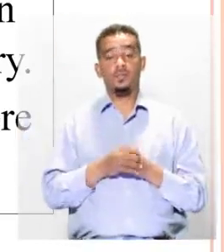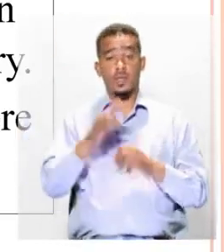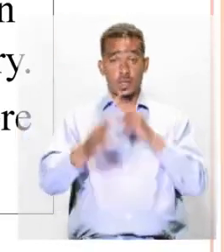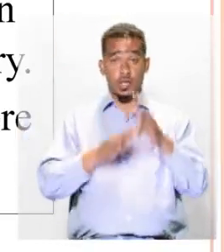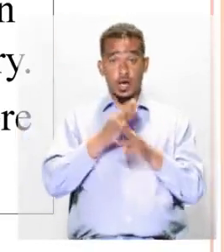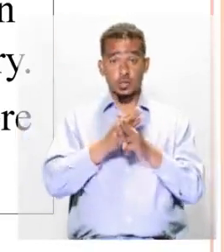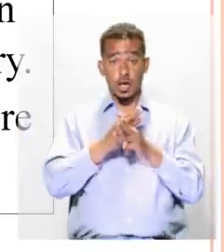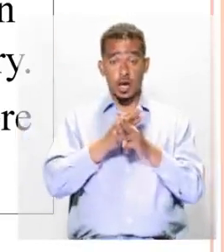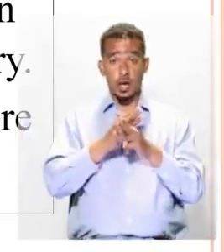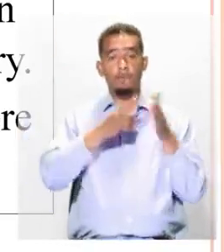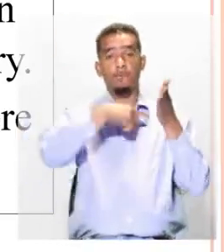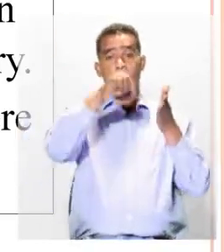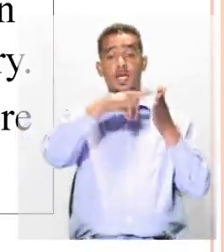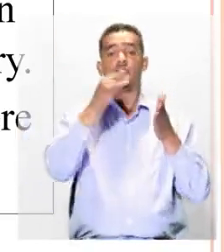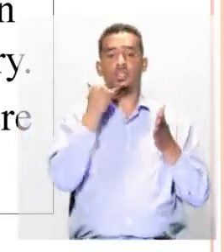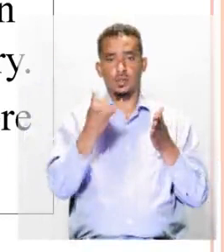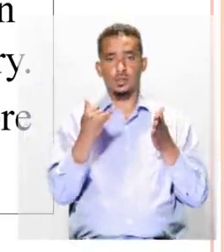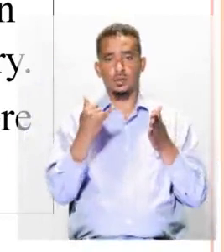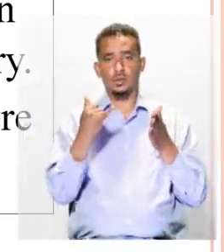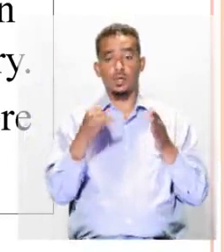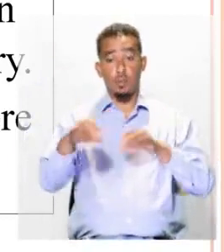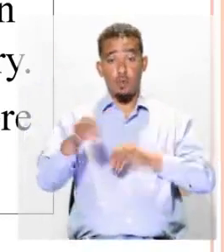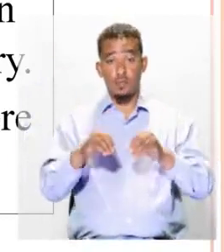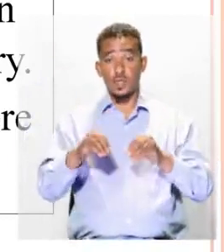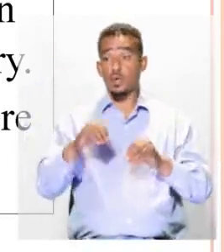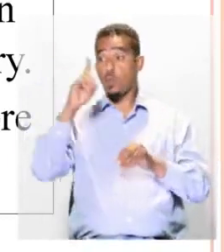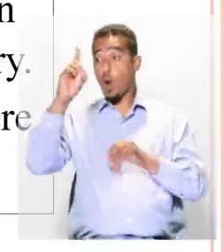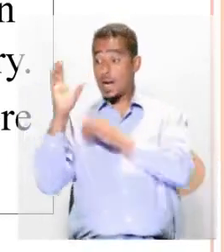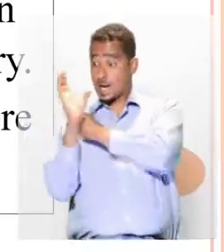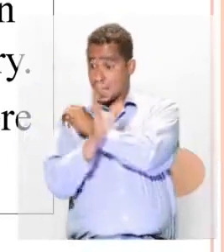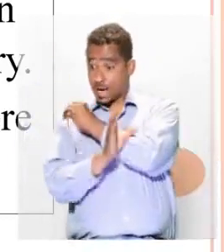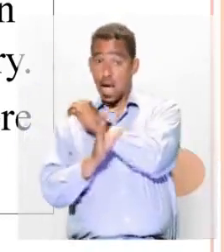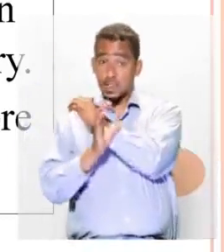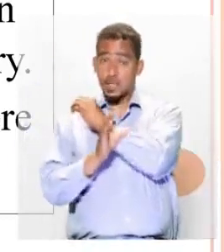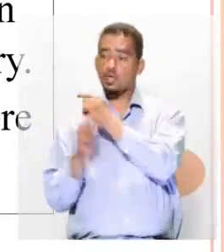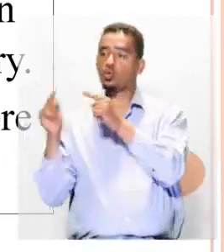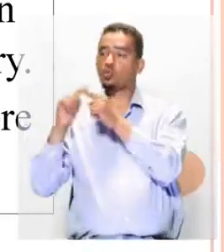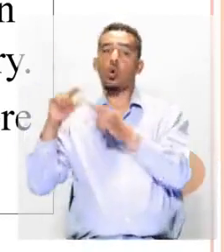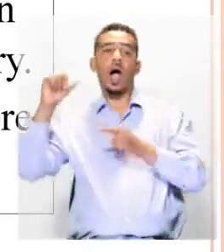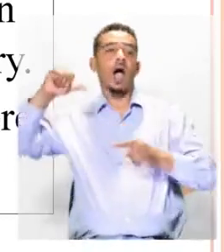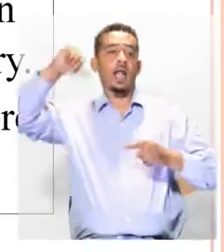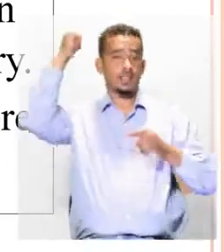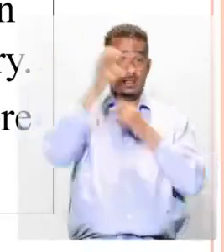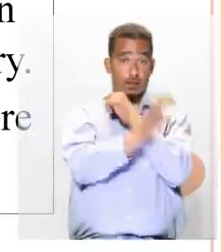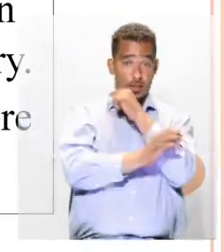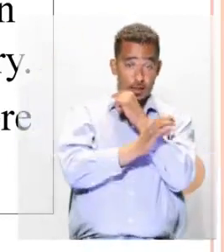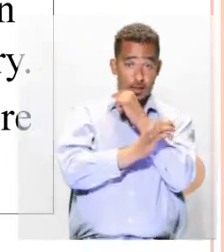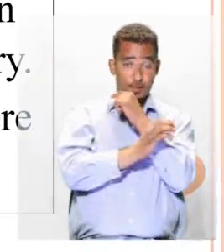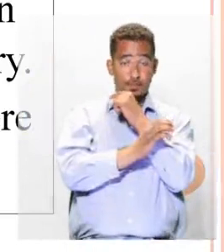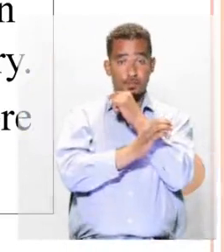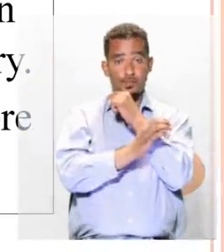International migration is the movement from one country to another, wherever this may